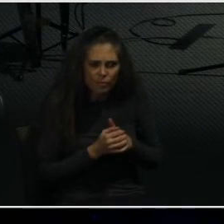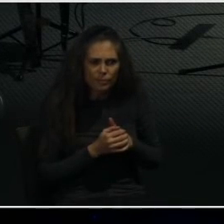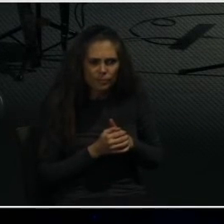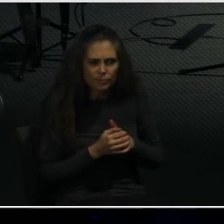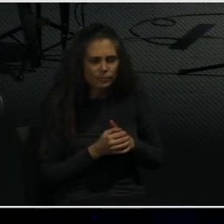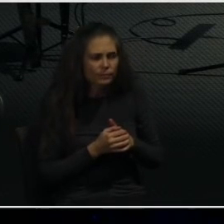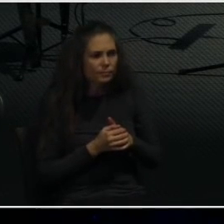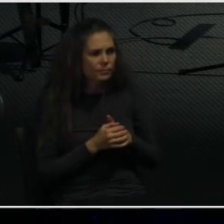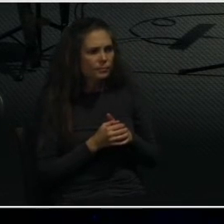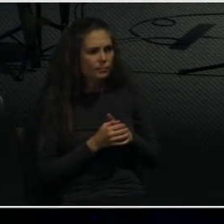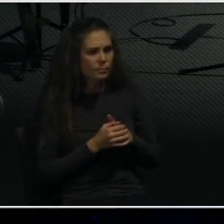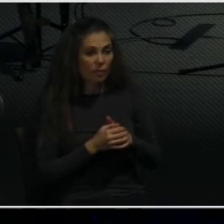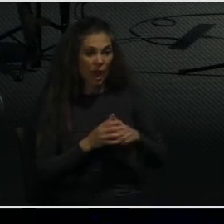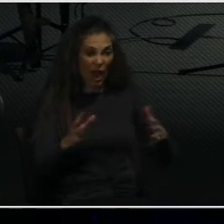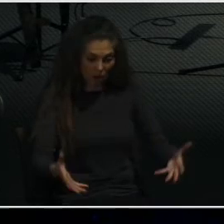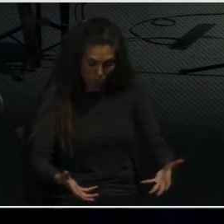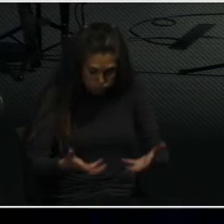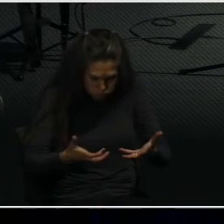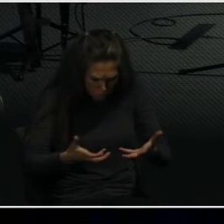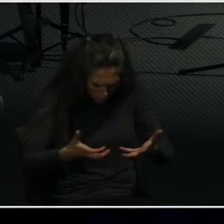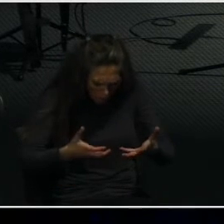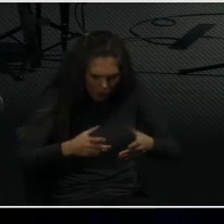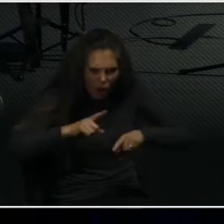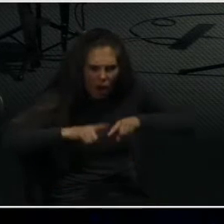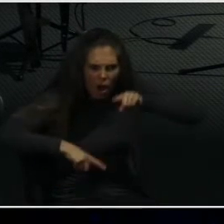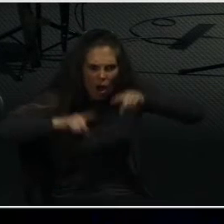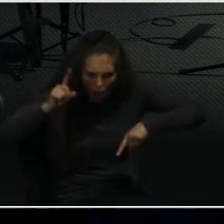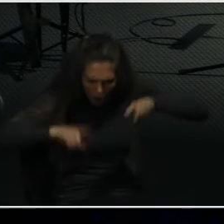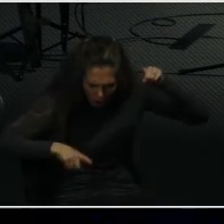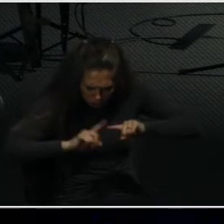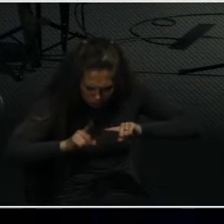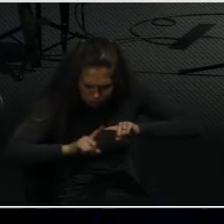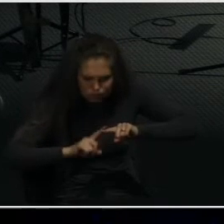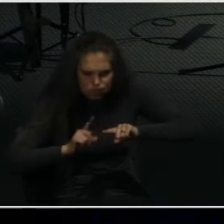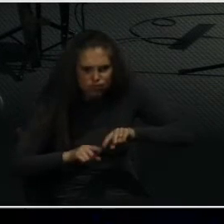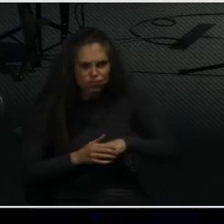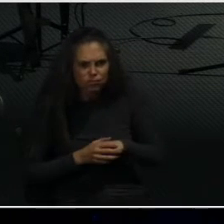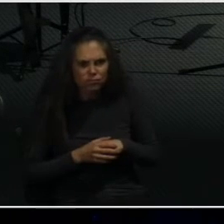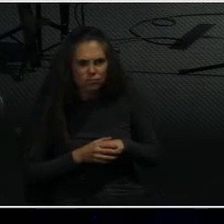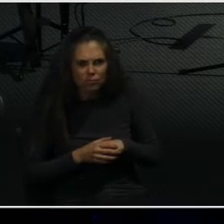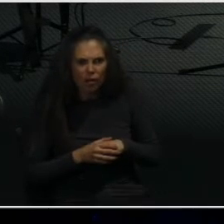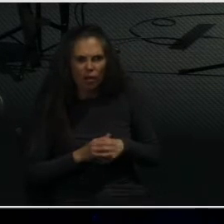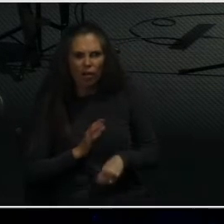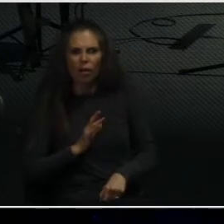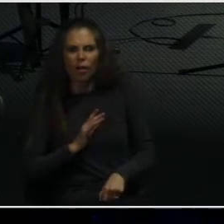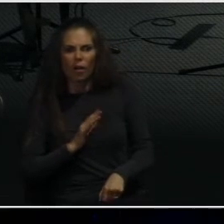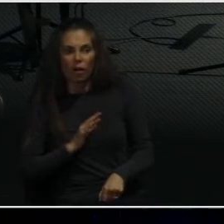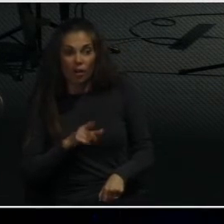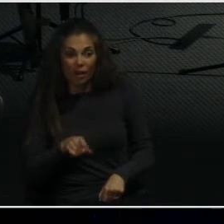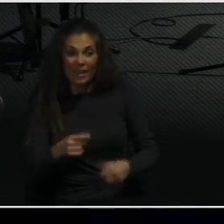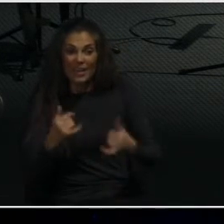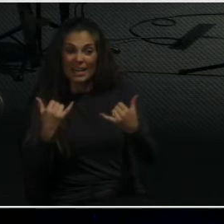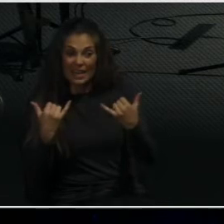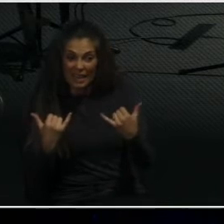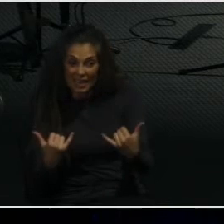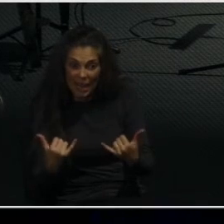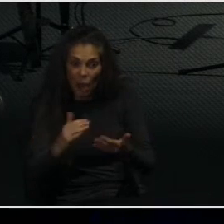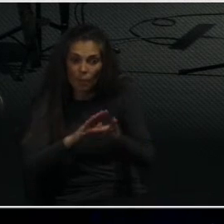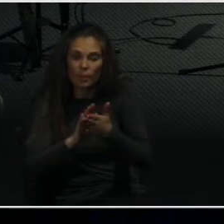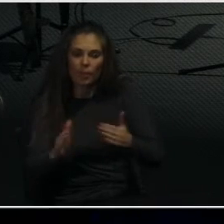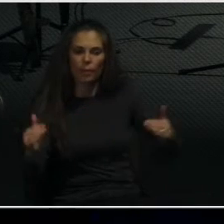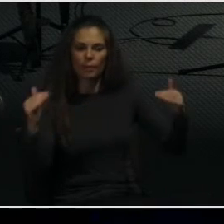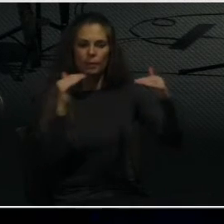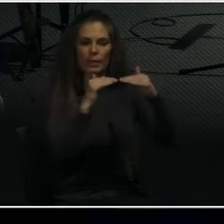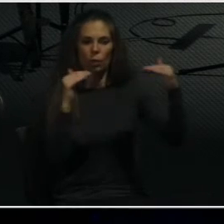In fact, the varieties and abundance of fish in the formerly dead sea will now rival the Great Sea, which we know as the Mediterranean